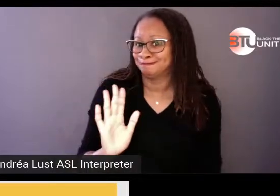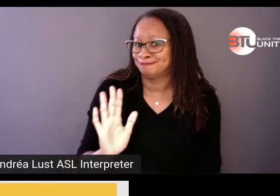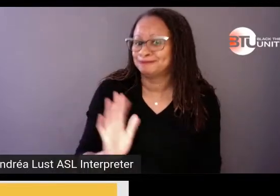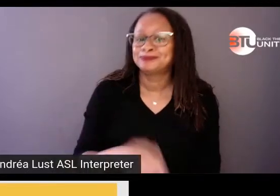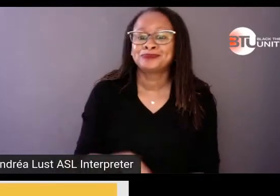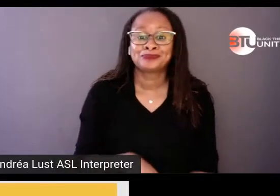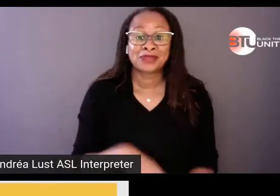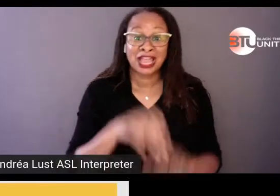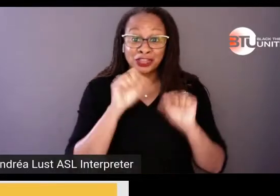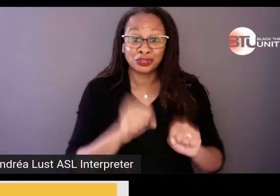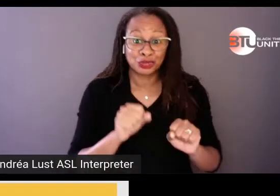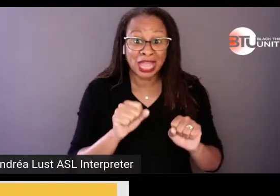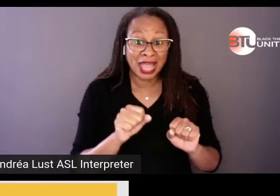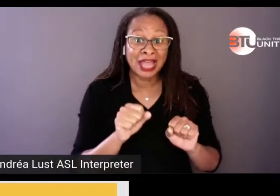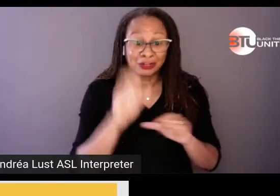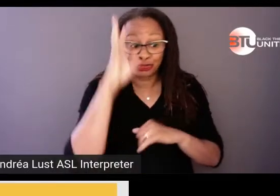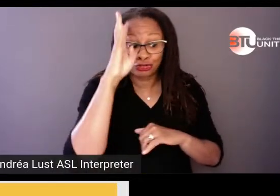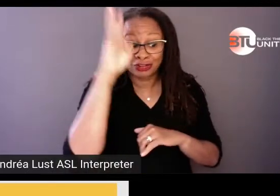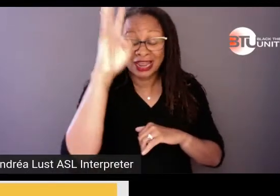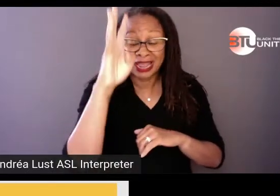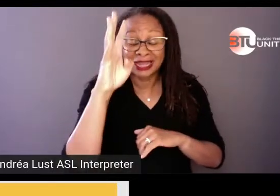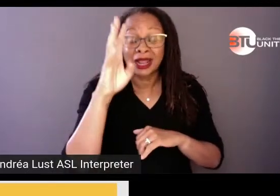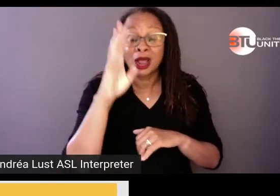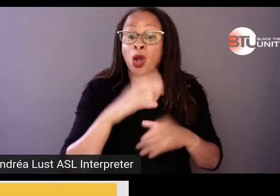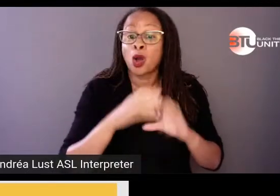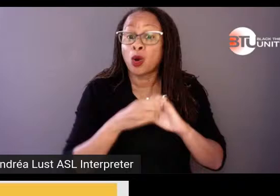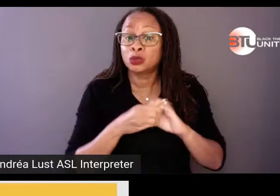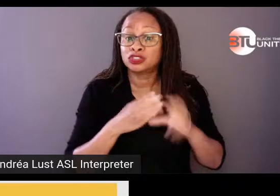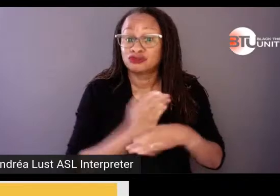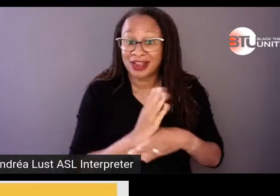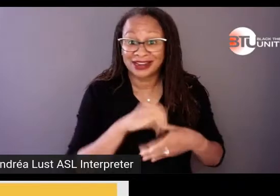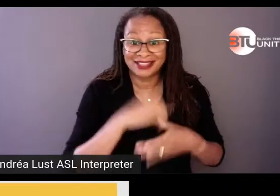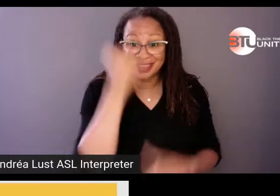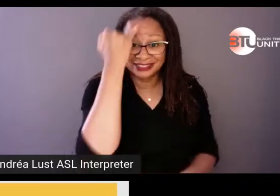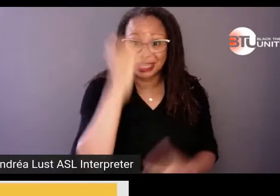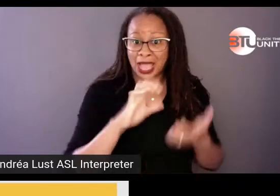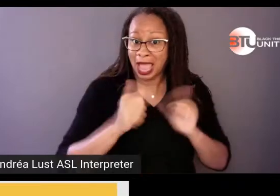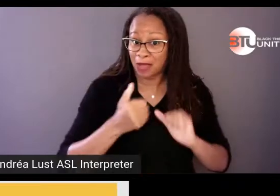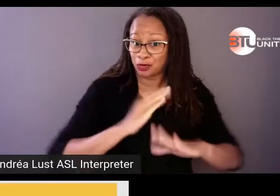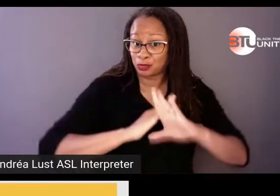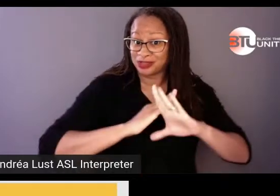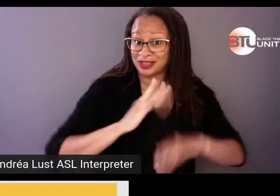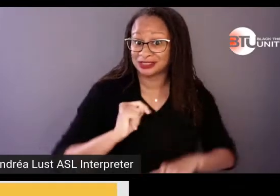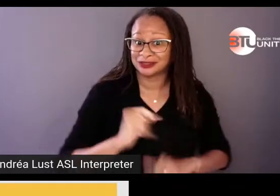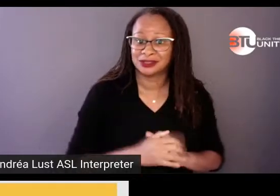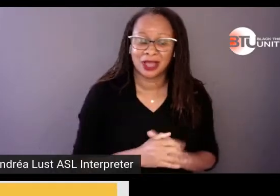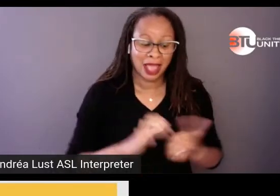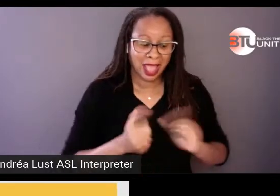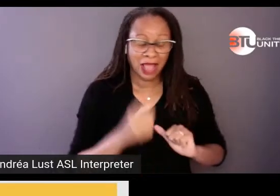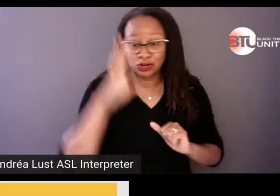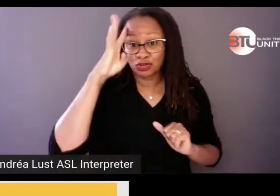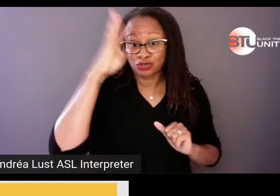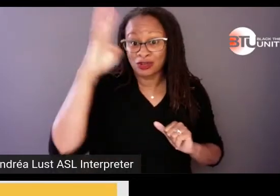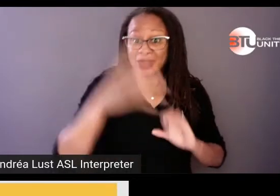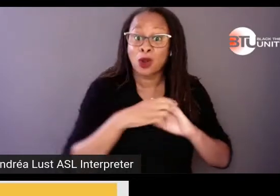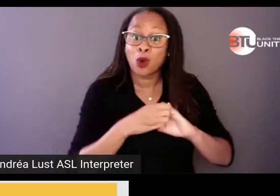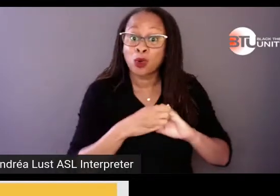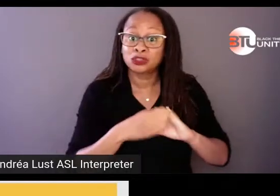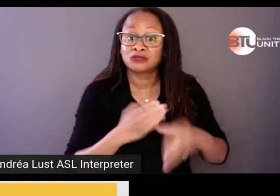You can create an ownership right in that idea. How do you protect that idea? And how do you create an ownership right in